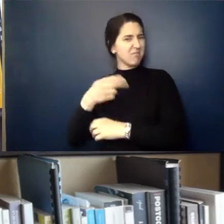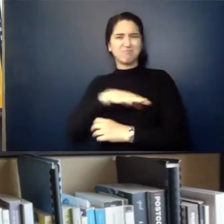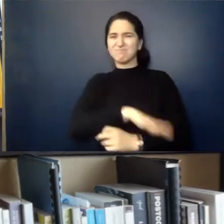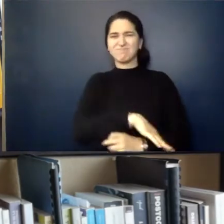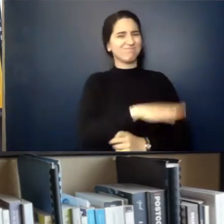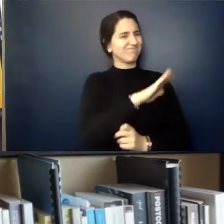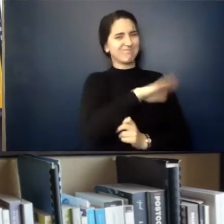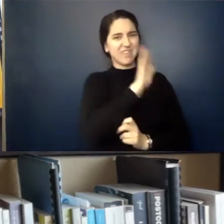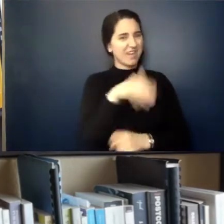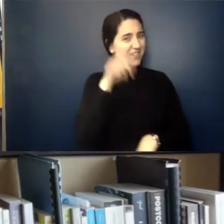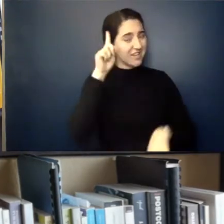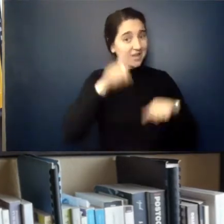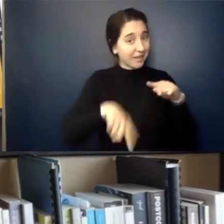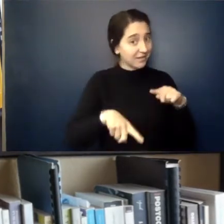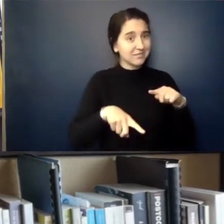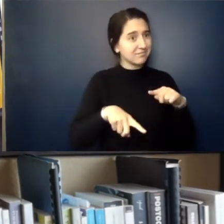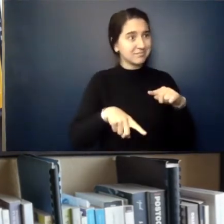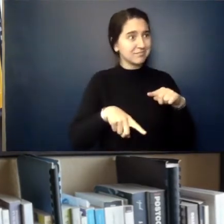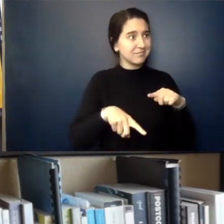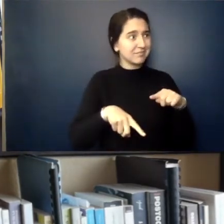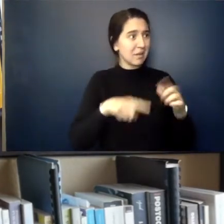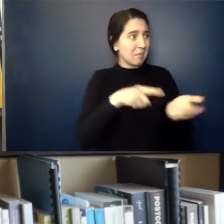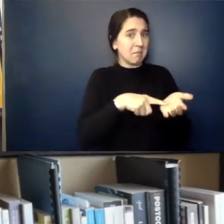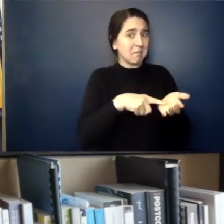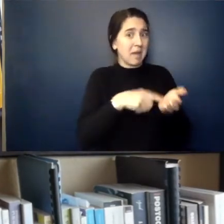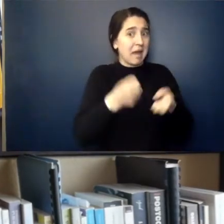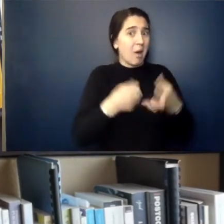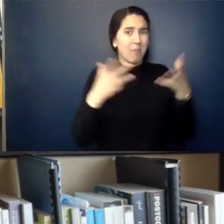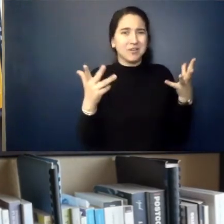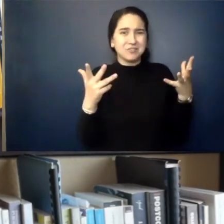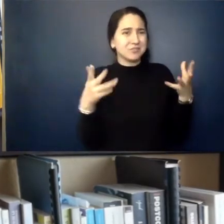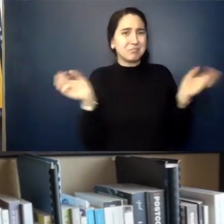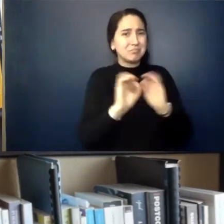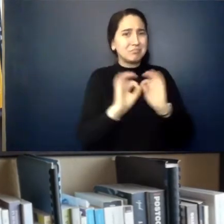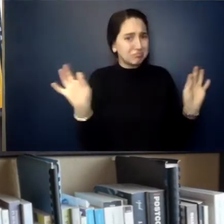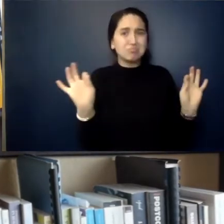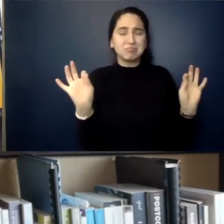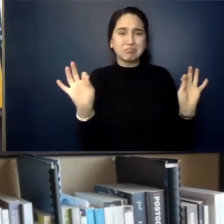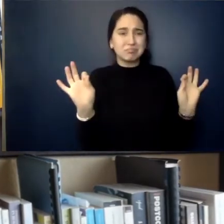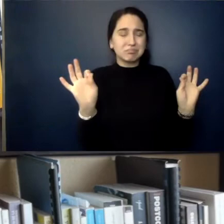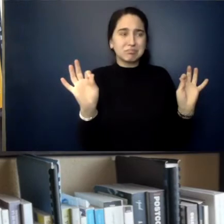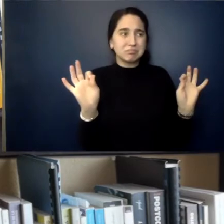to sell for a price his pot.